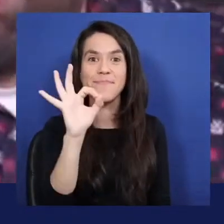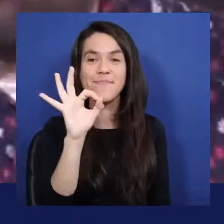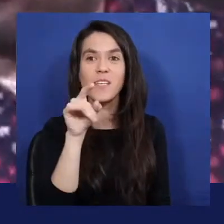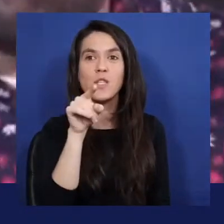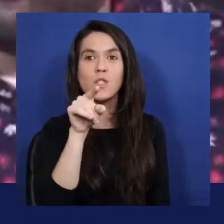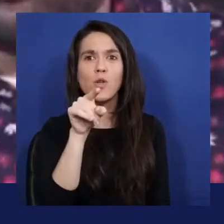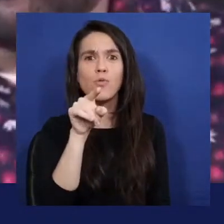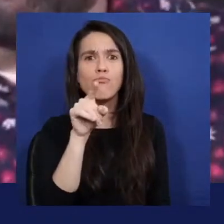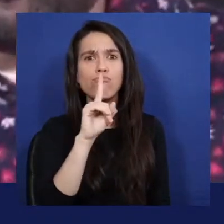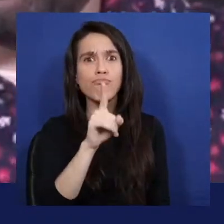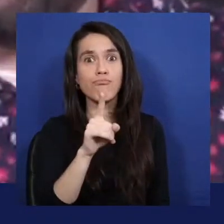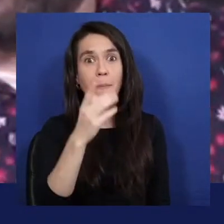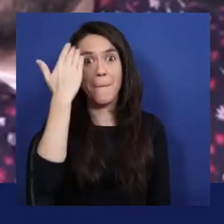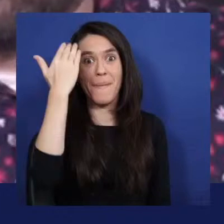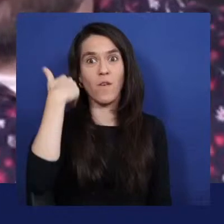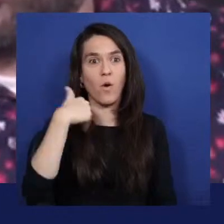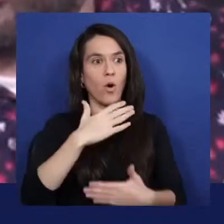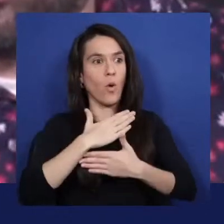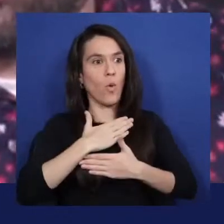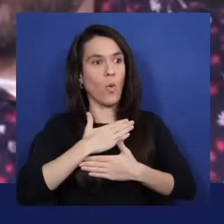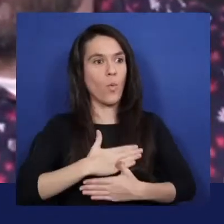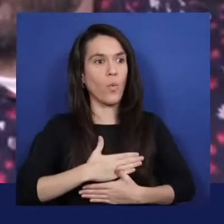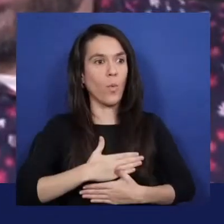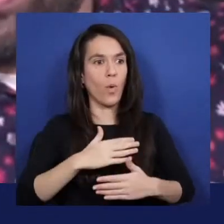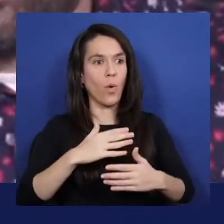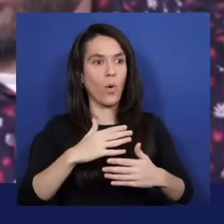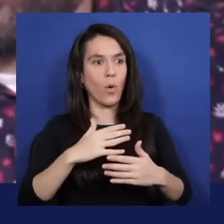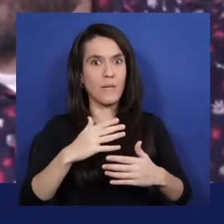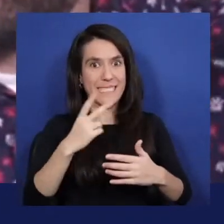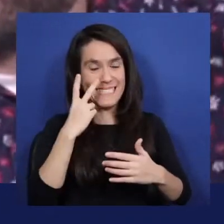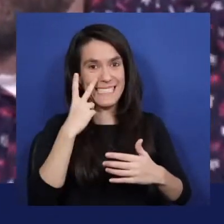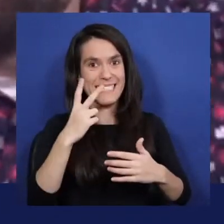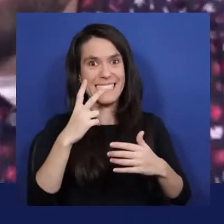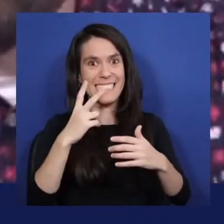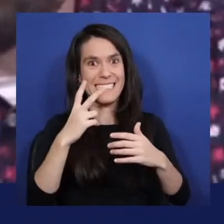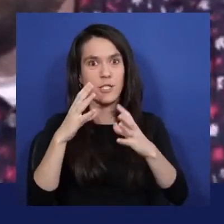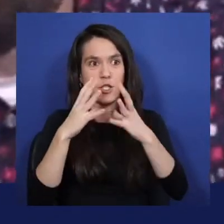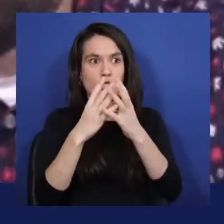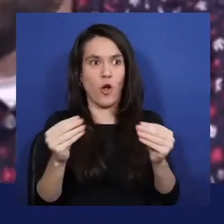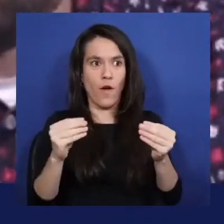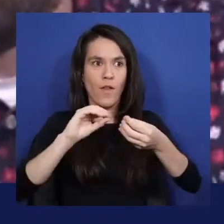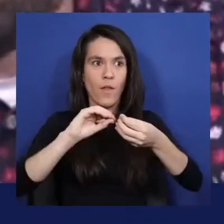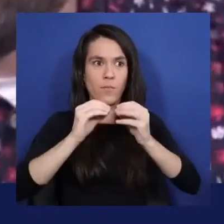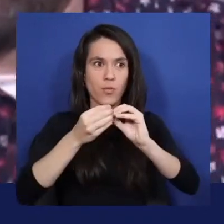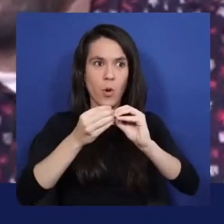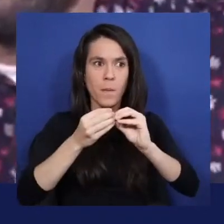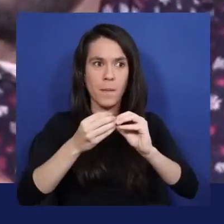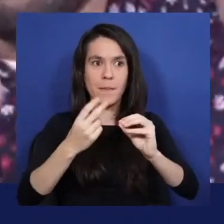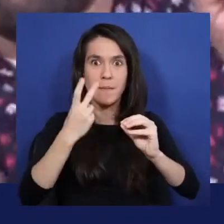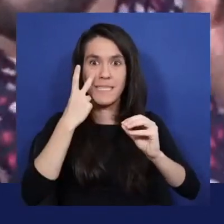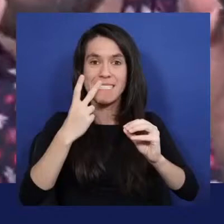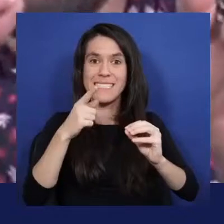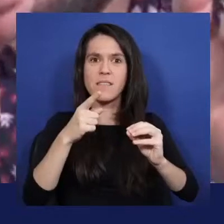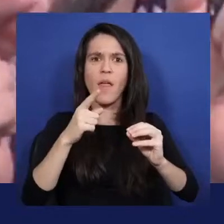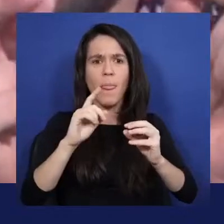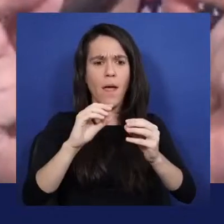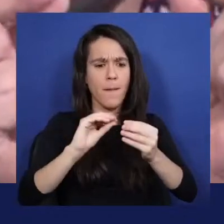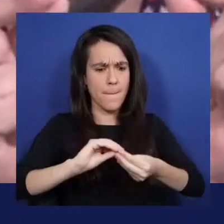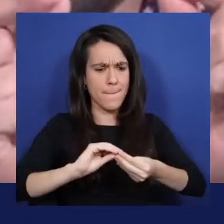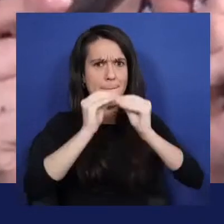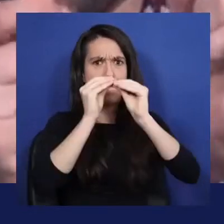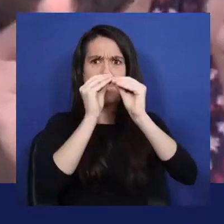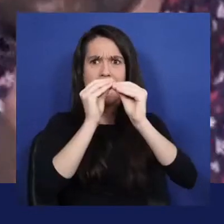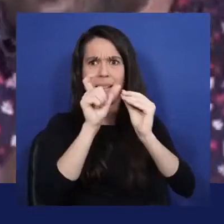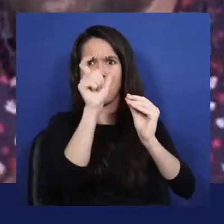solve a problem. You found some cognitive services, and then that led you down the path to building custom models. So tell me about the